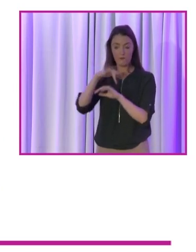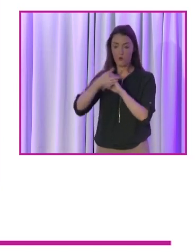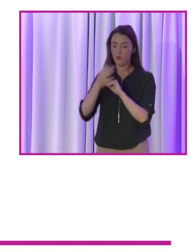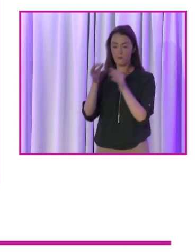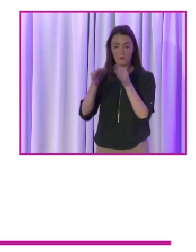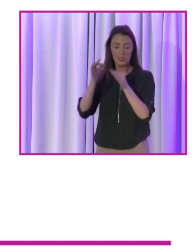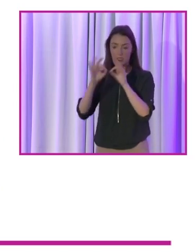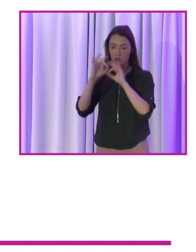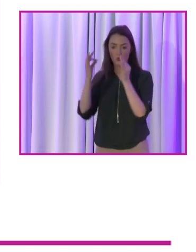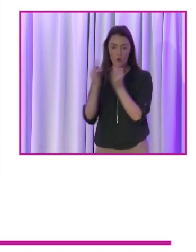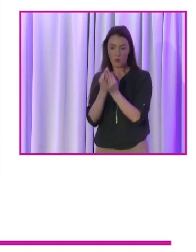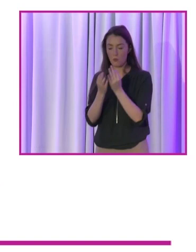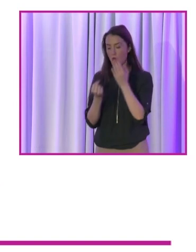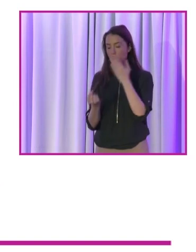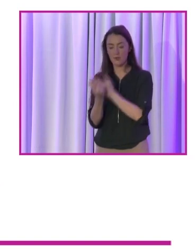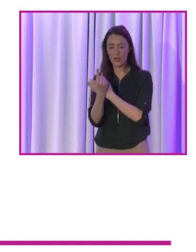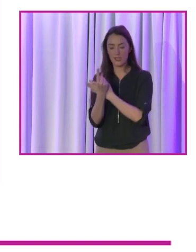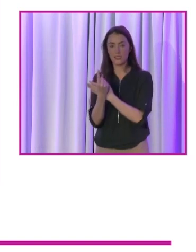as independents.